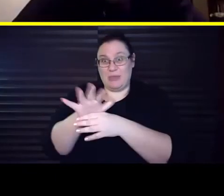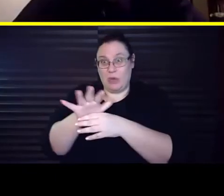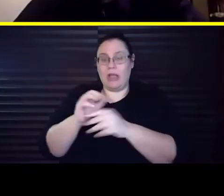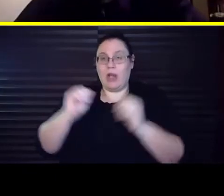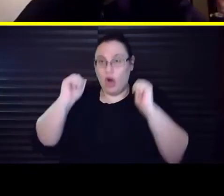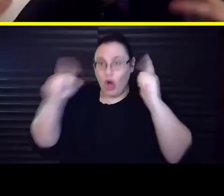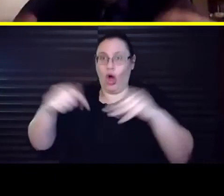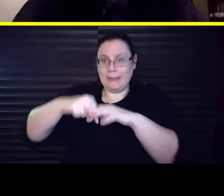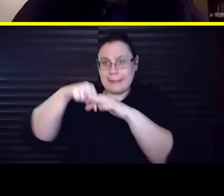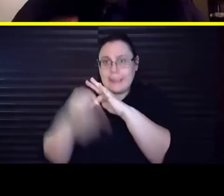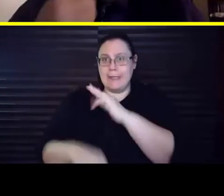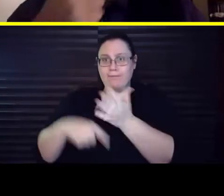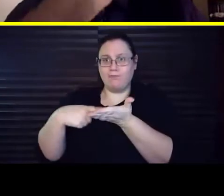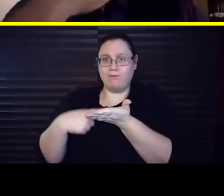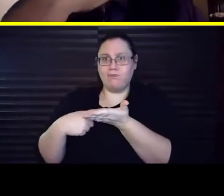but deep water.